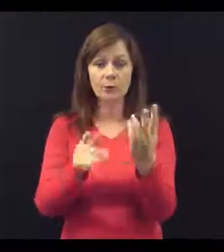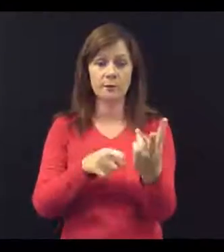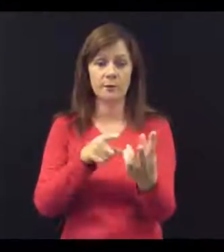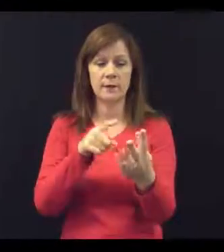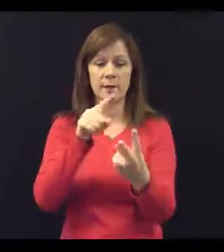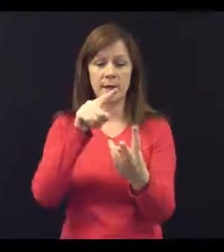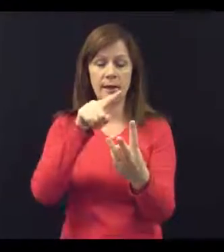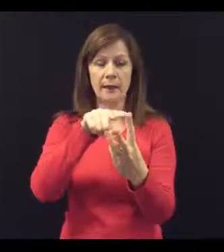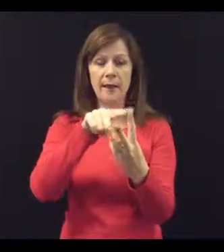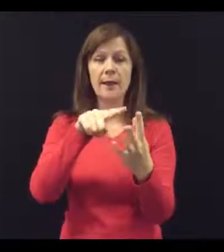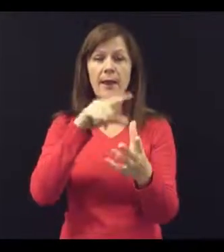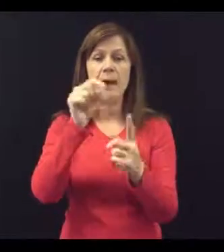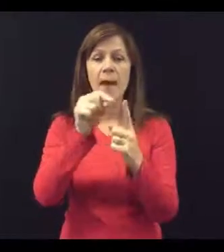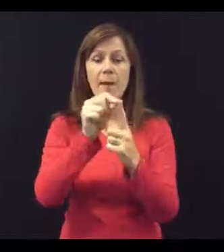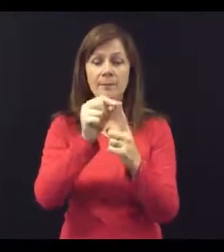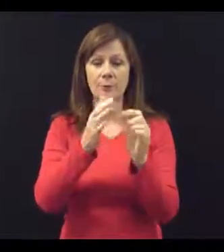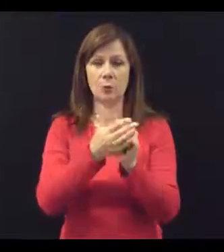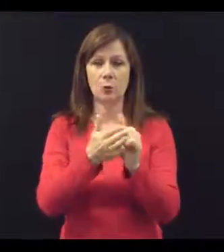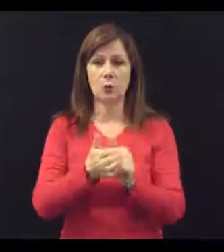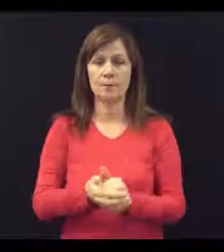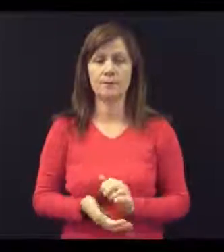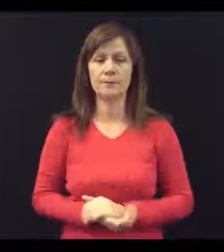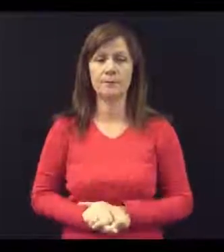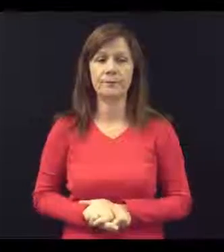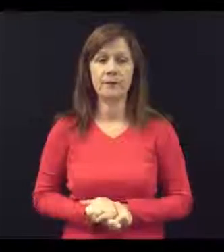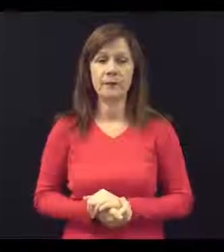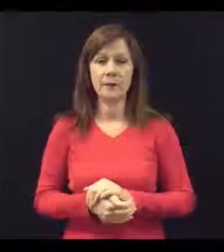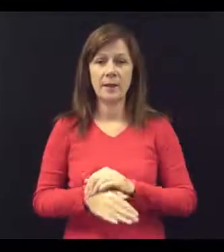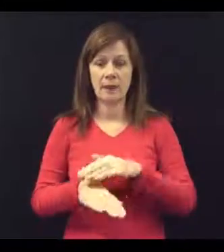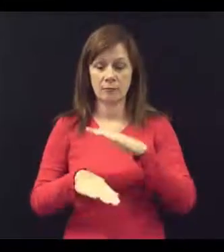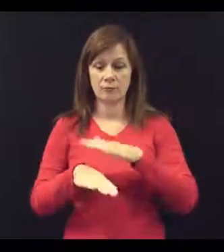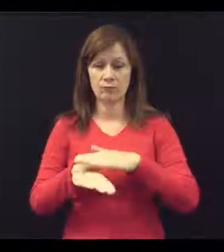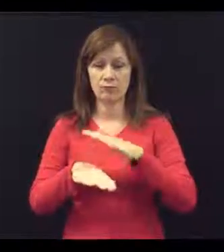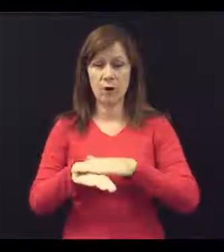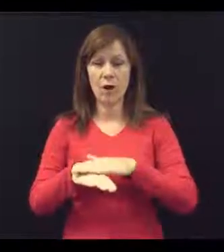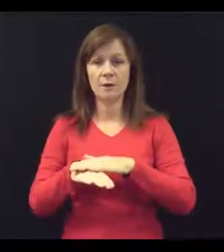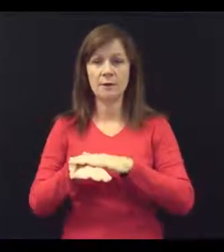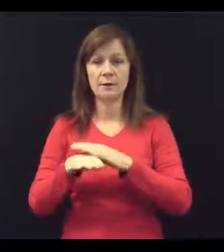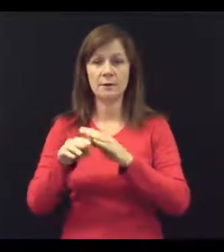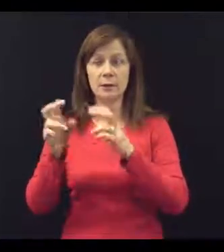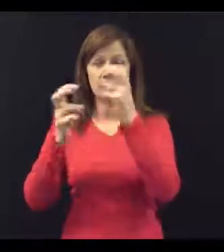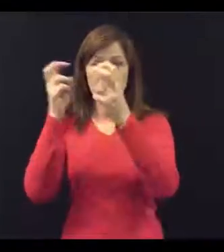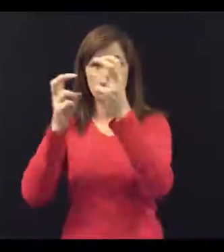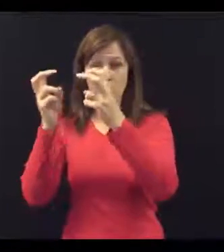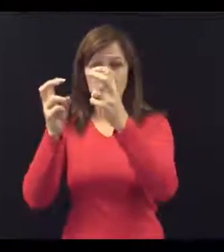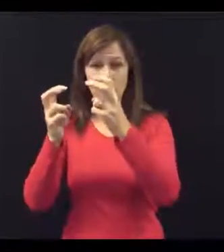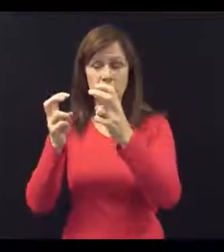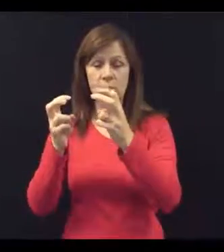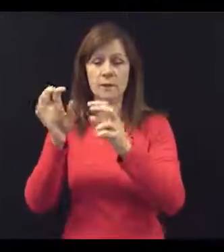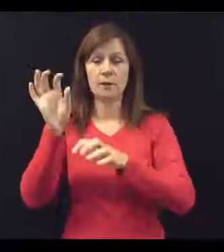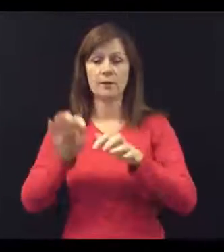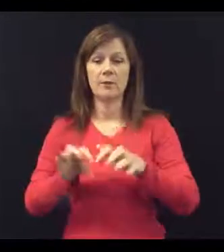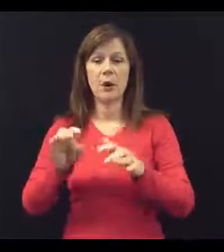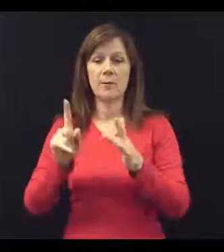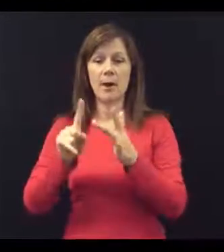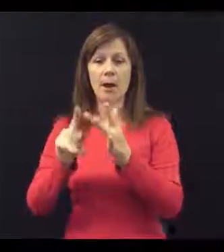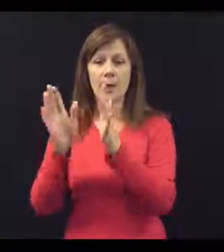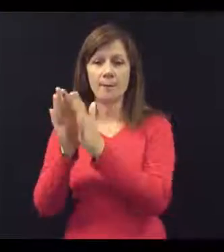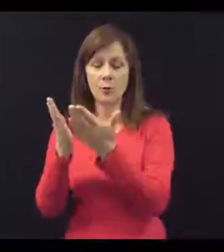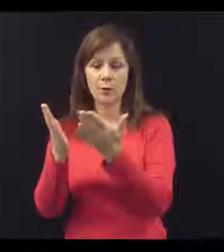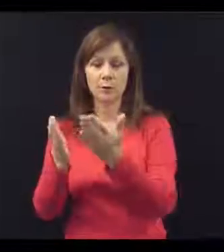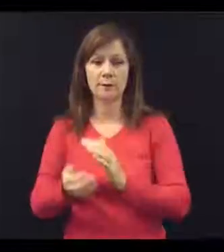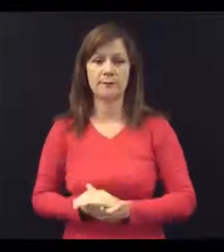to launch the App Store. Then tap in the search box at the top right of the screen. Type in iBooks, then tap on the search